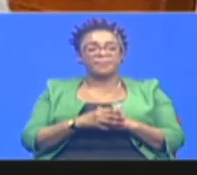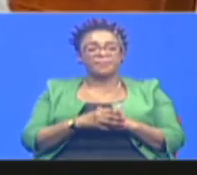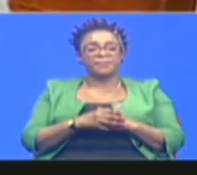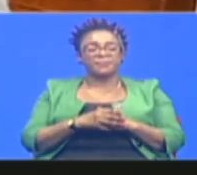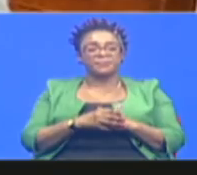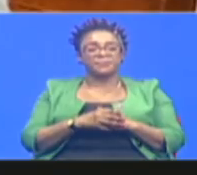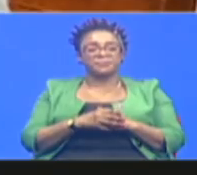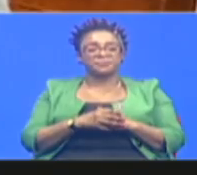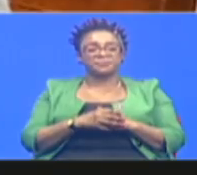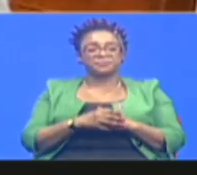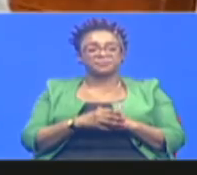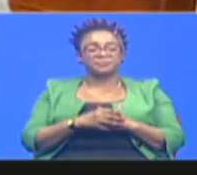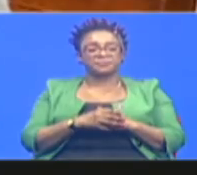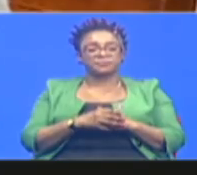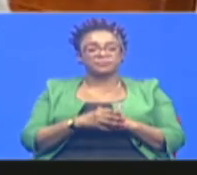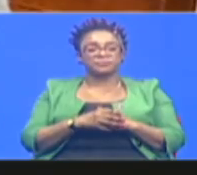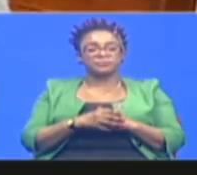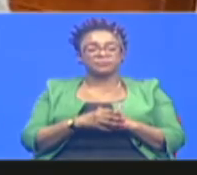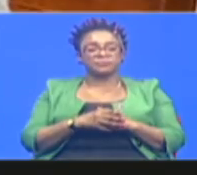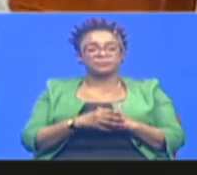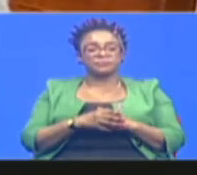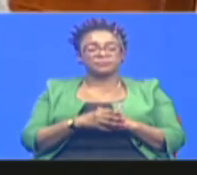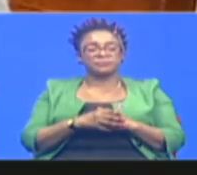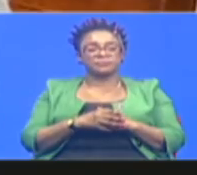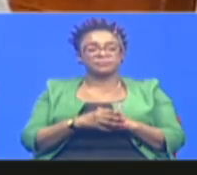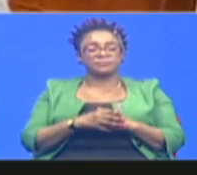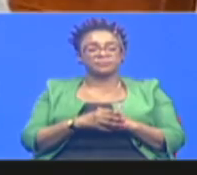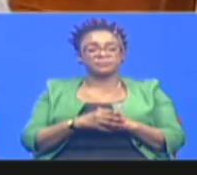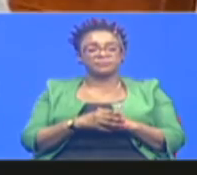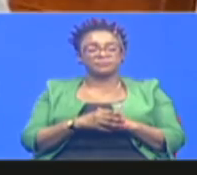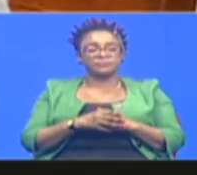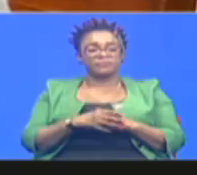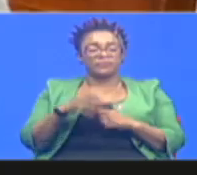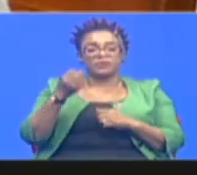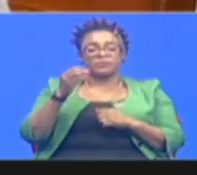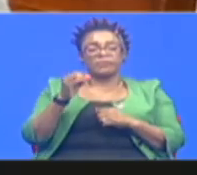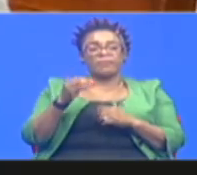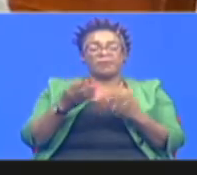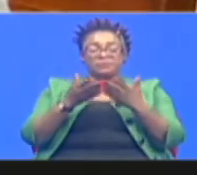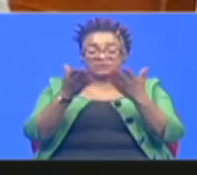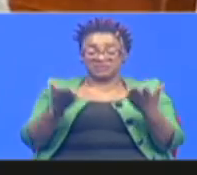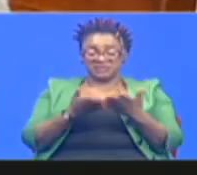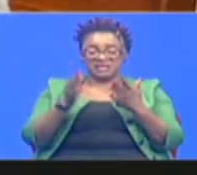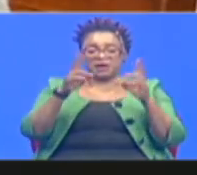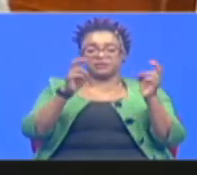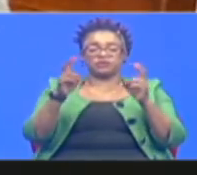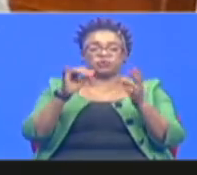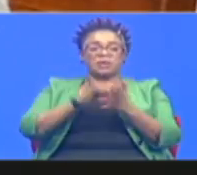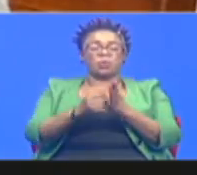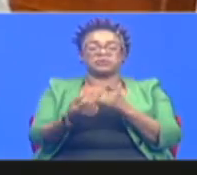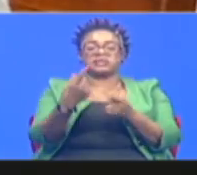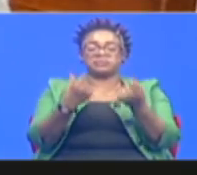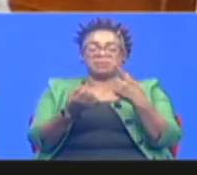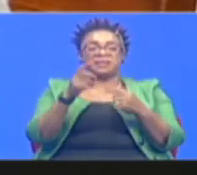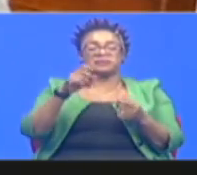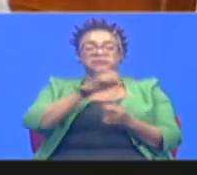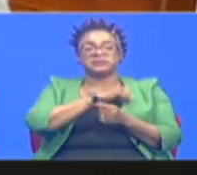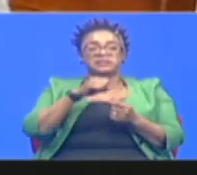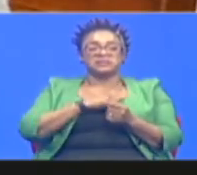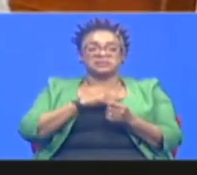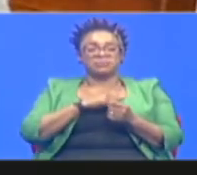saying governments are perpetual. So this issue that was raised by the Senate was